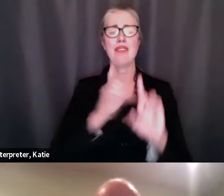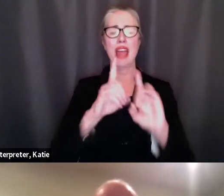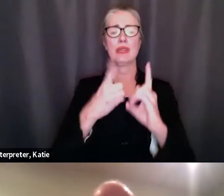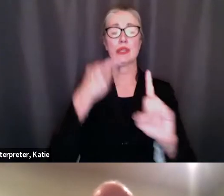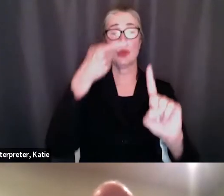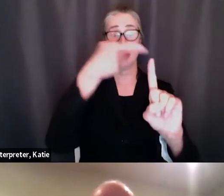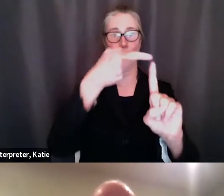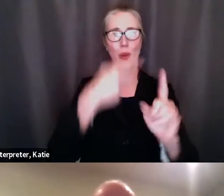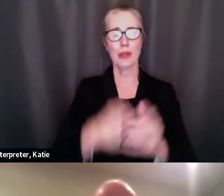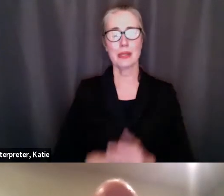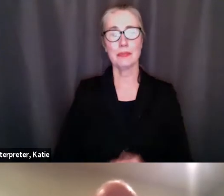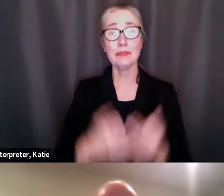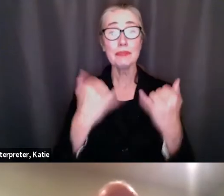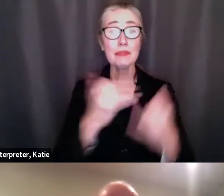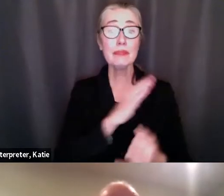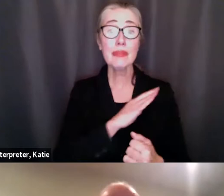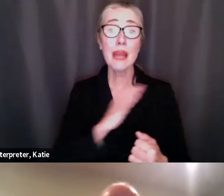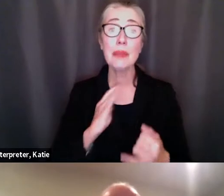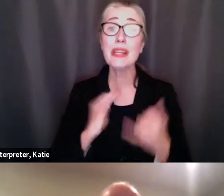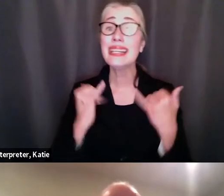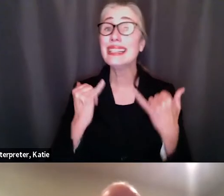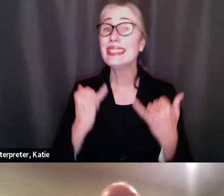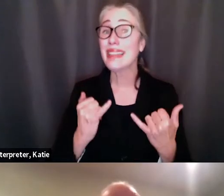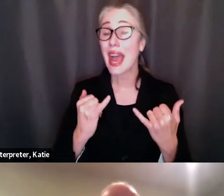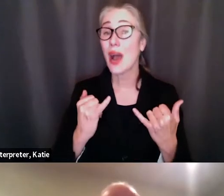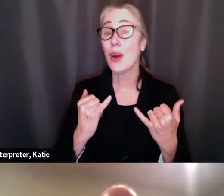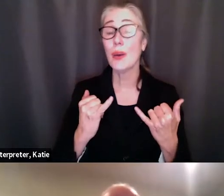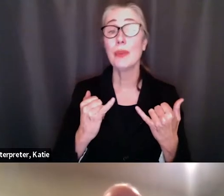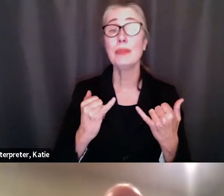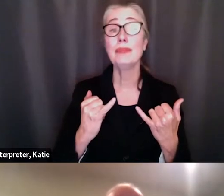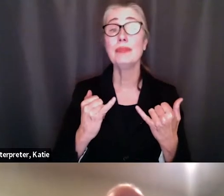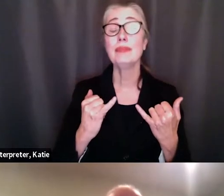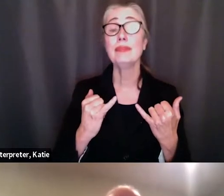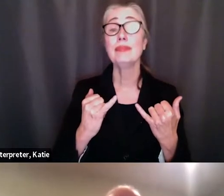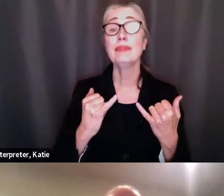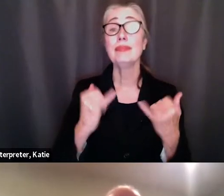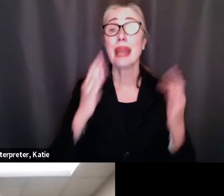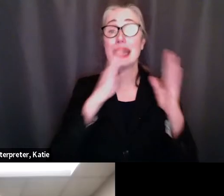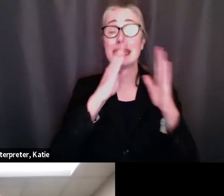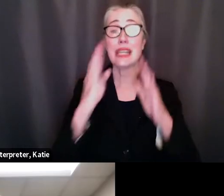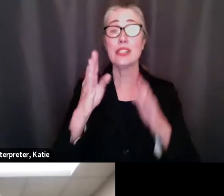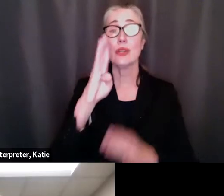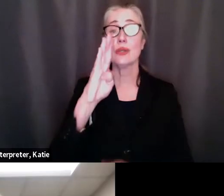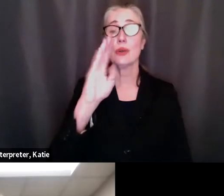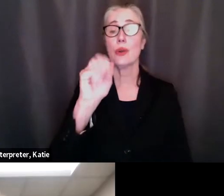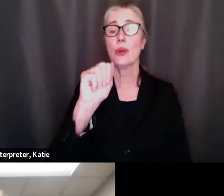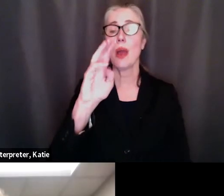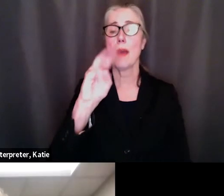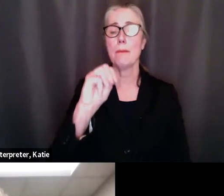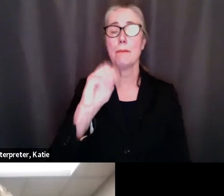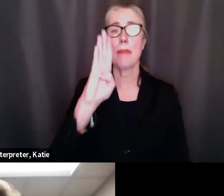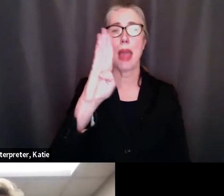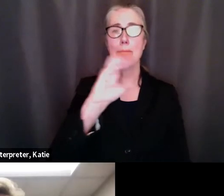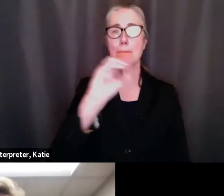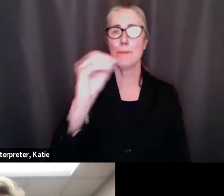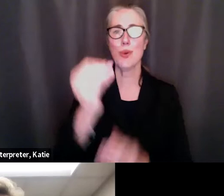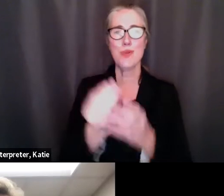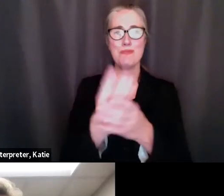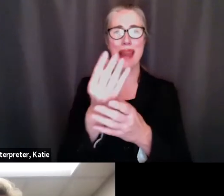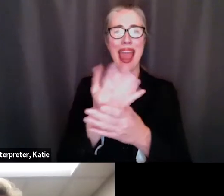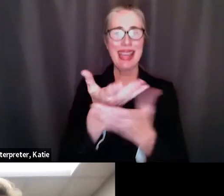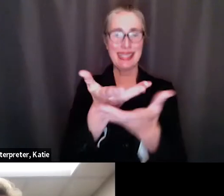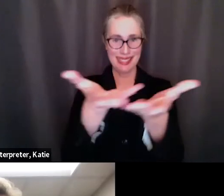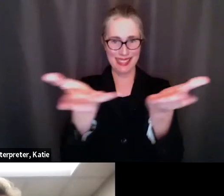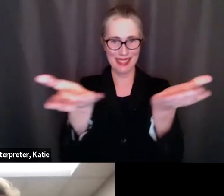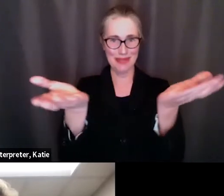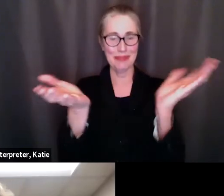with that uh board members i'd like to turn your attention to the bamboo plants in front of